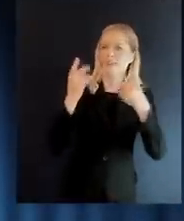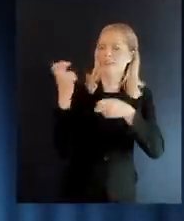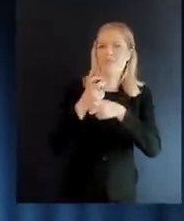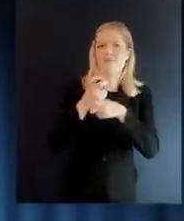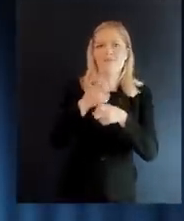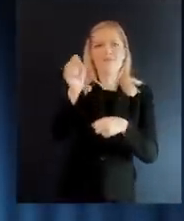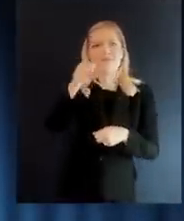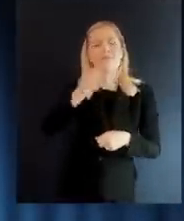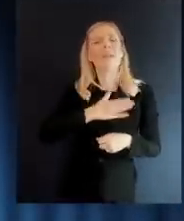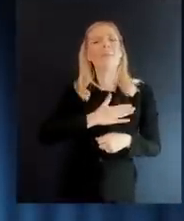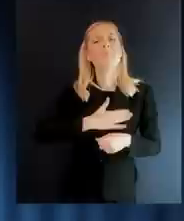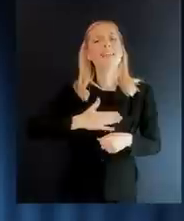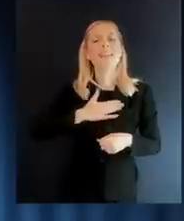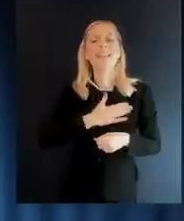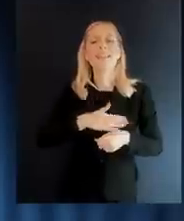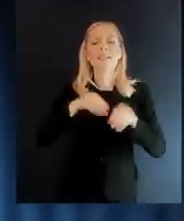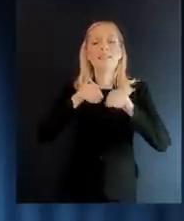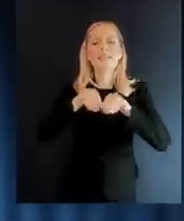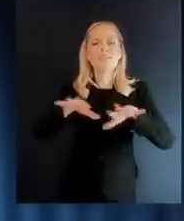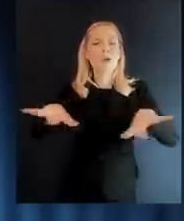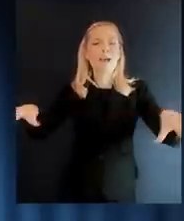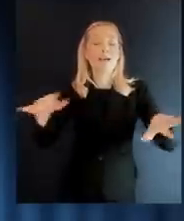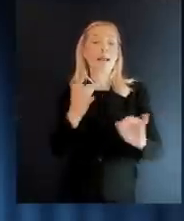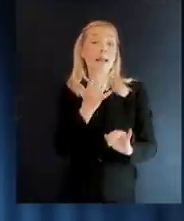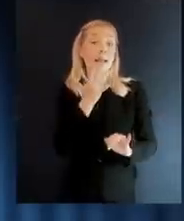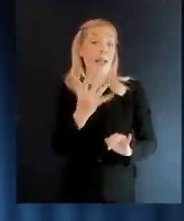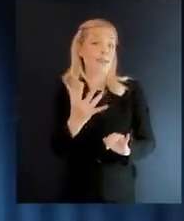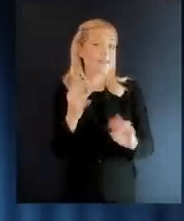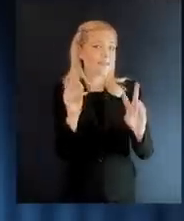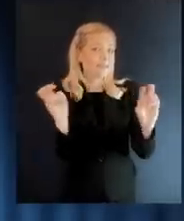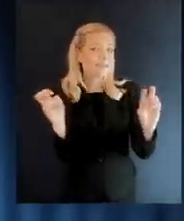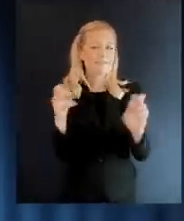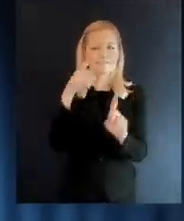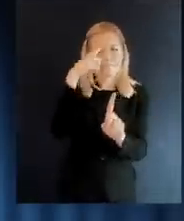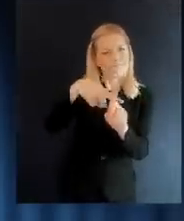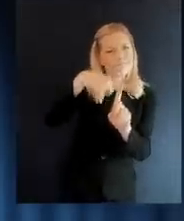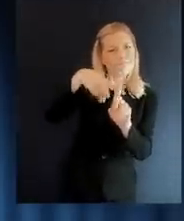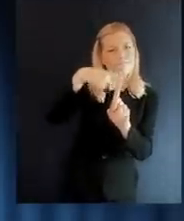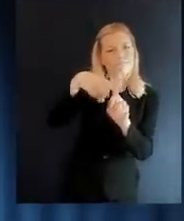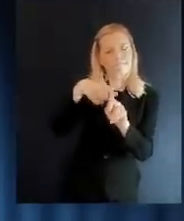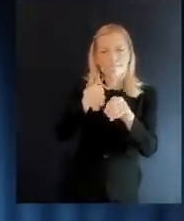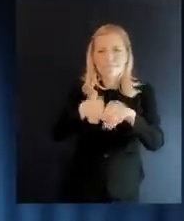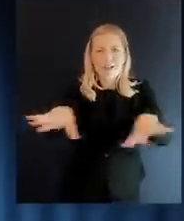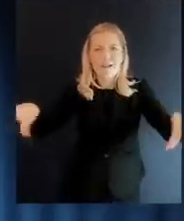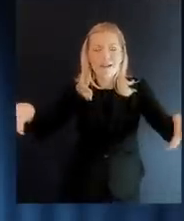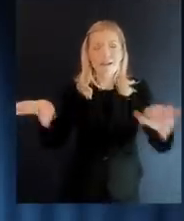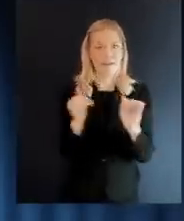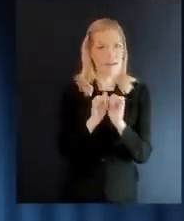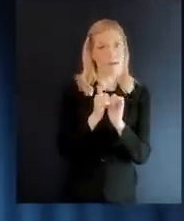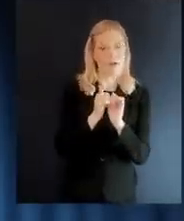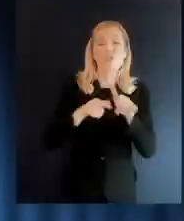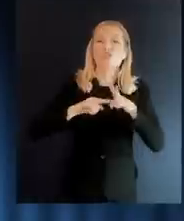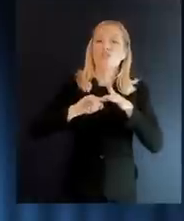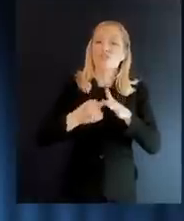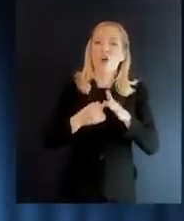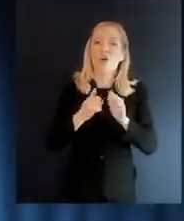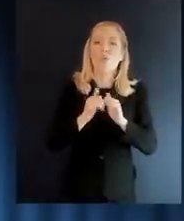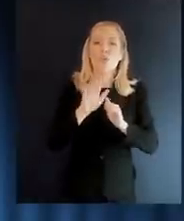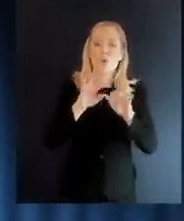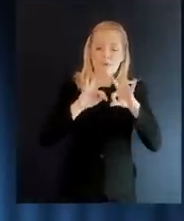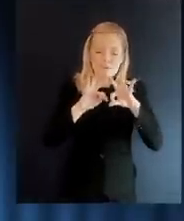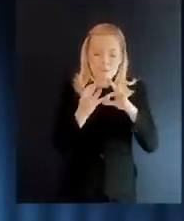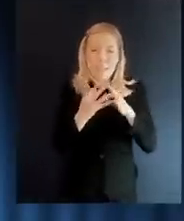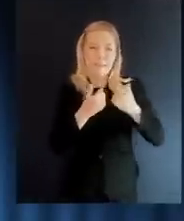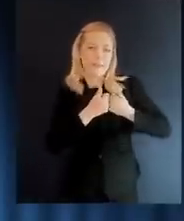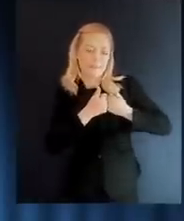with those who inspired and encouraged you, who are most proud of you, your family, significant others,